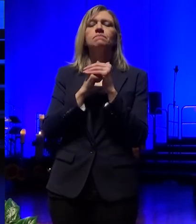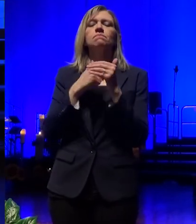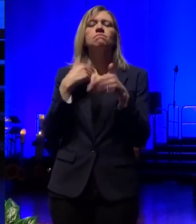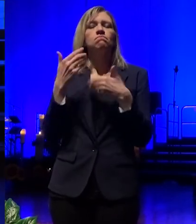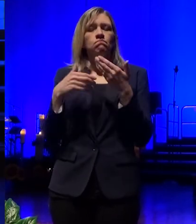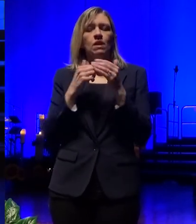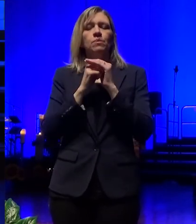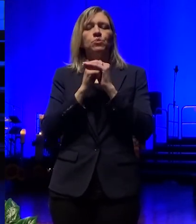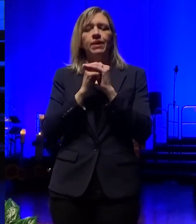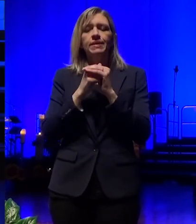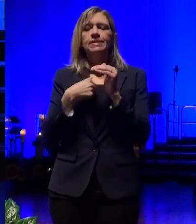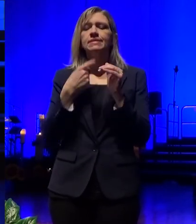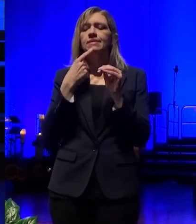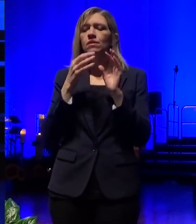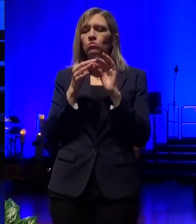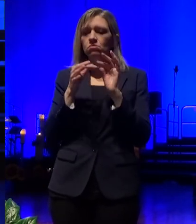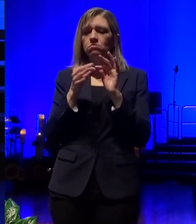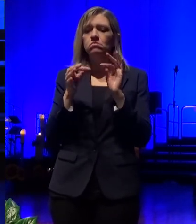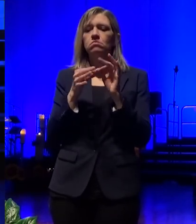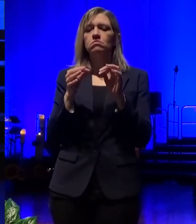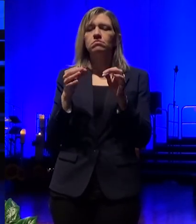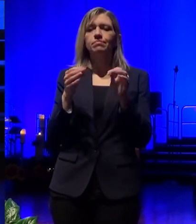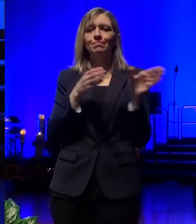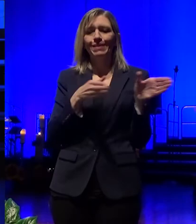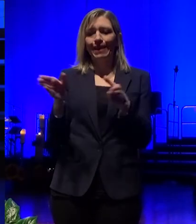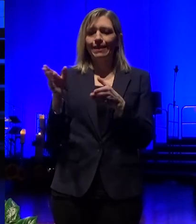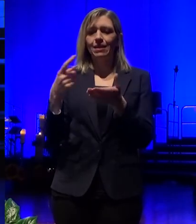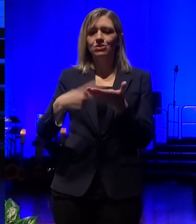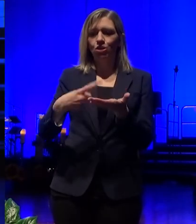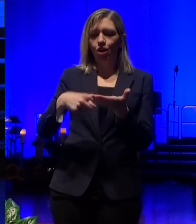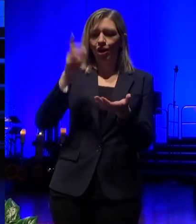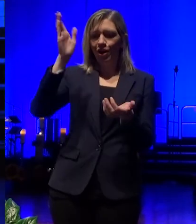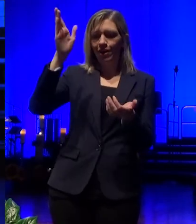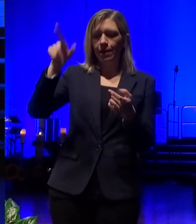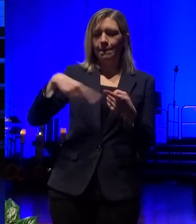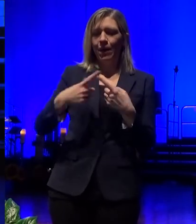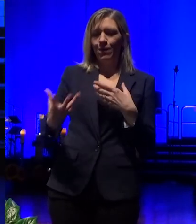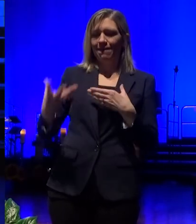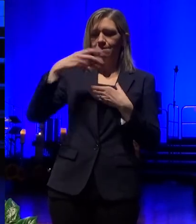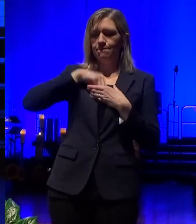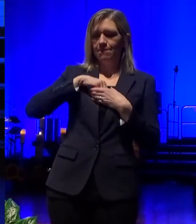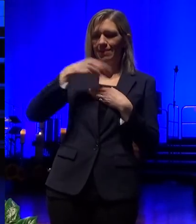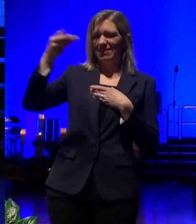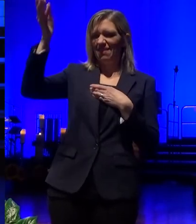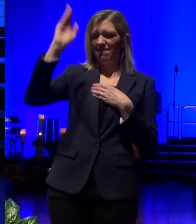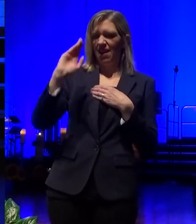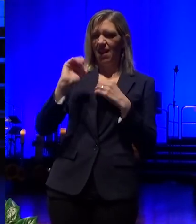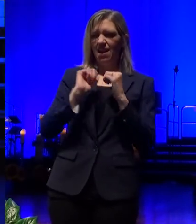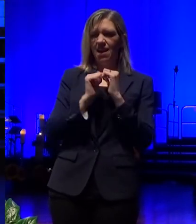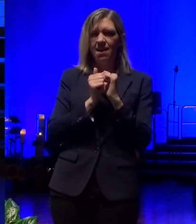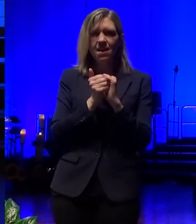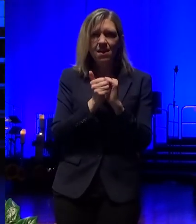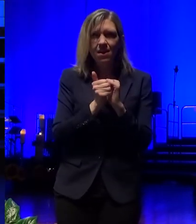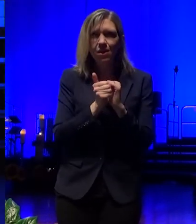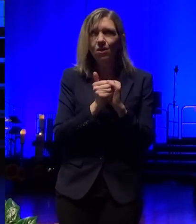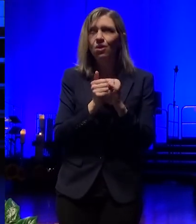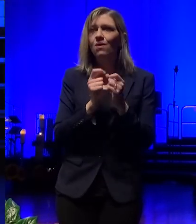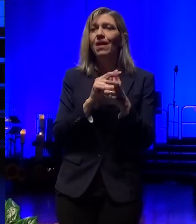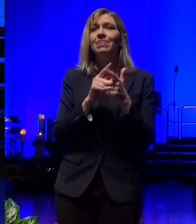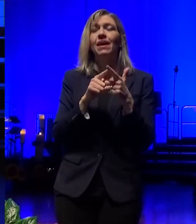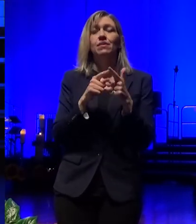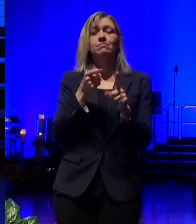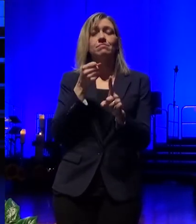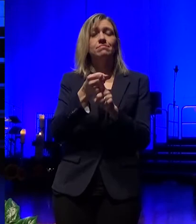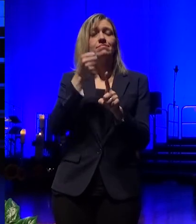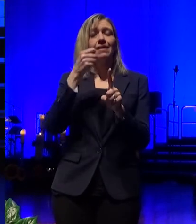I did is I said, okay, I'm working on this talk about being the embodiment of the divine. How do I do that? And all of a